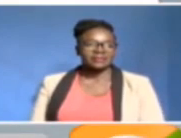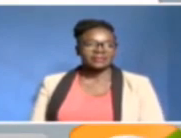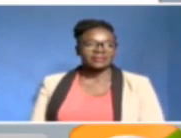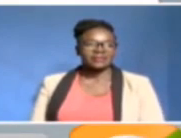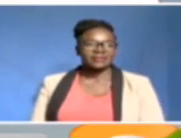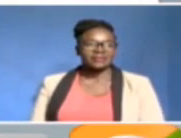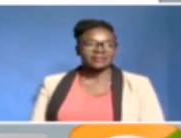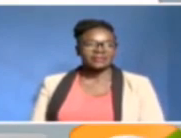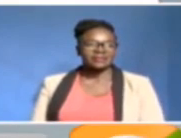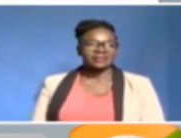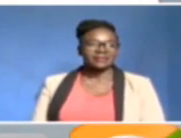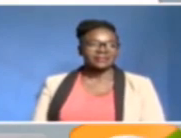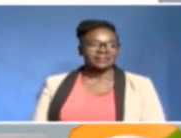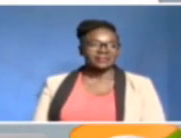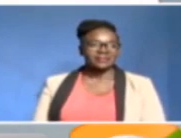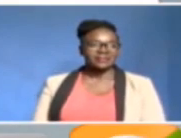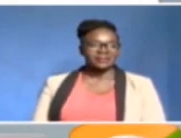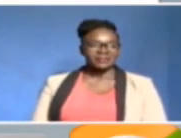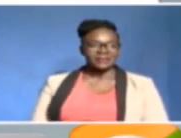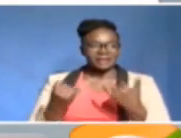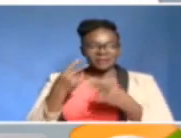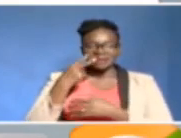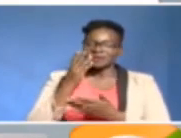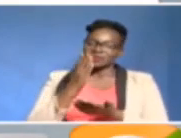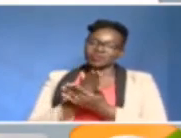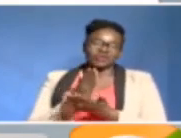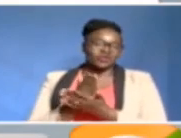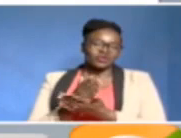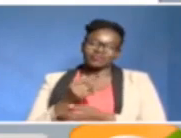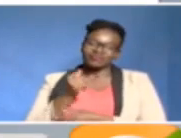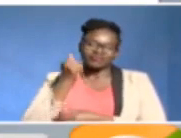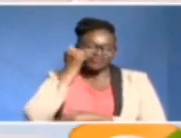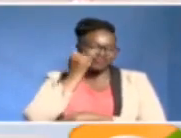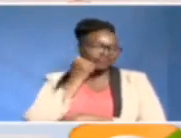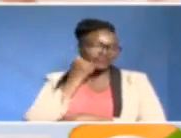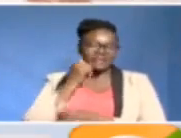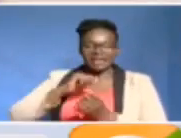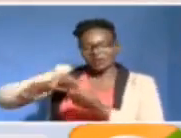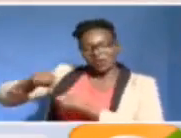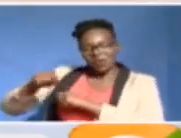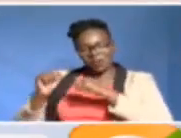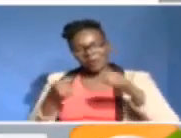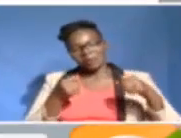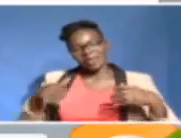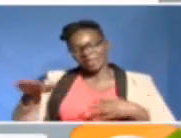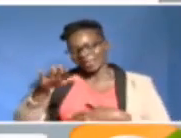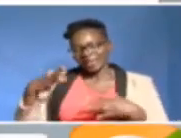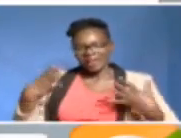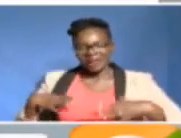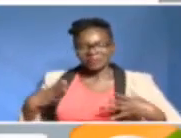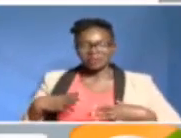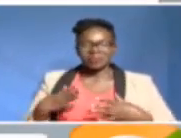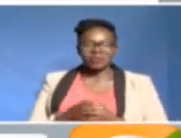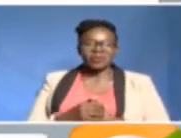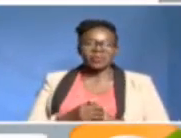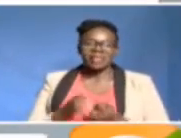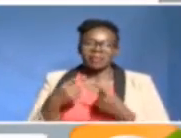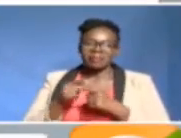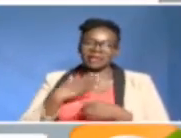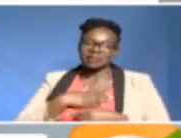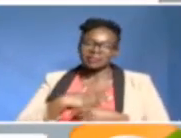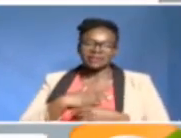You know, that is unfortunate that's happening in Homa Bay. I wonder which other counties that's happening as well. But please, let the old people have their